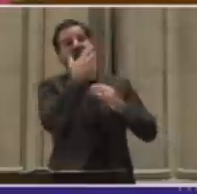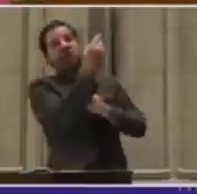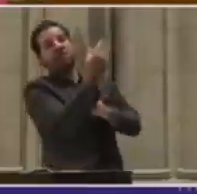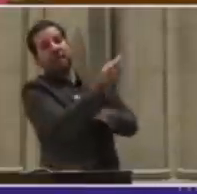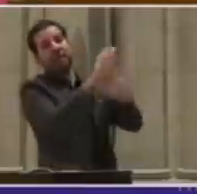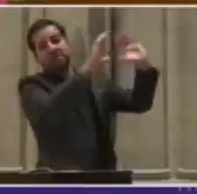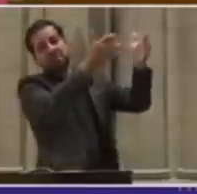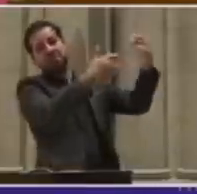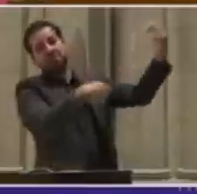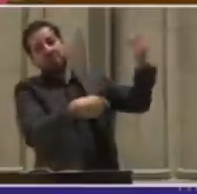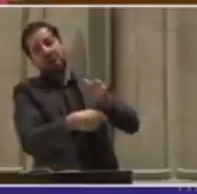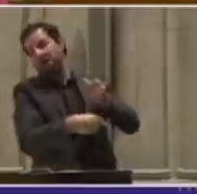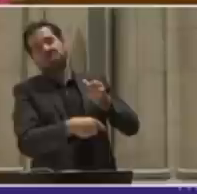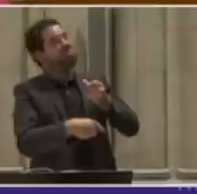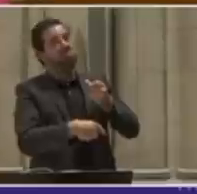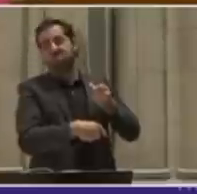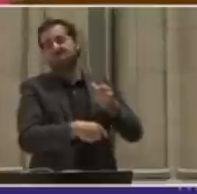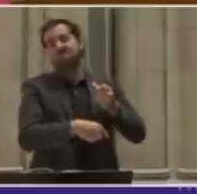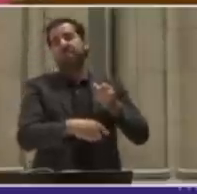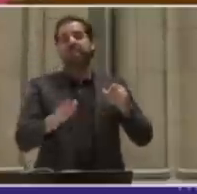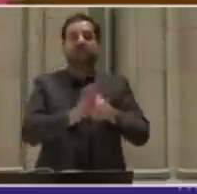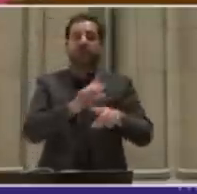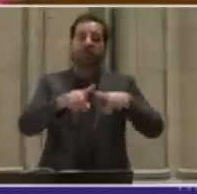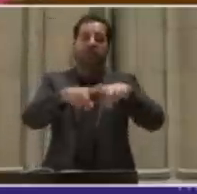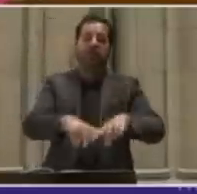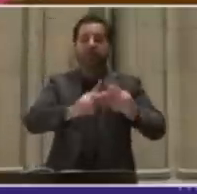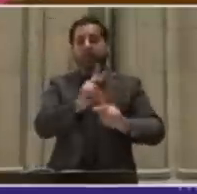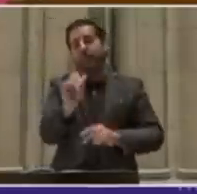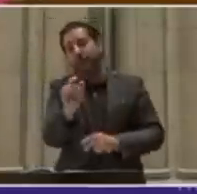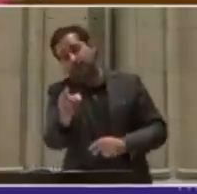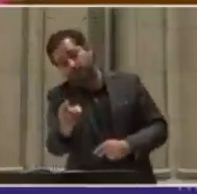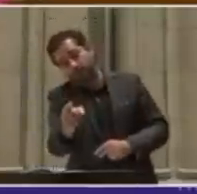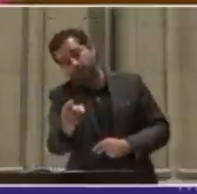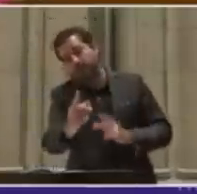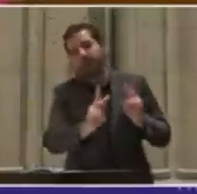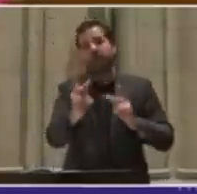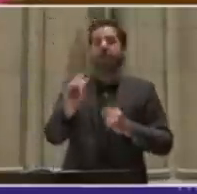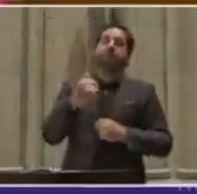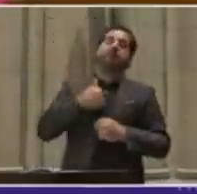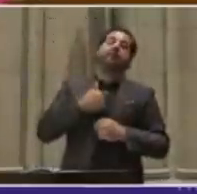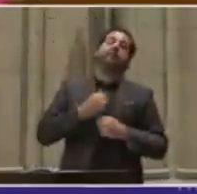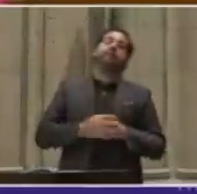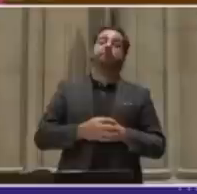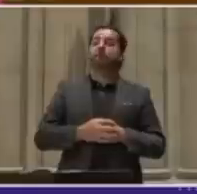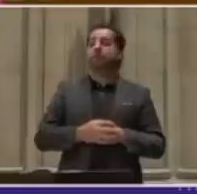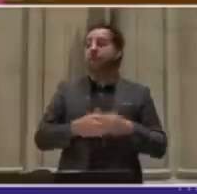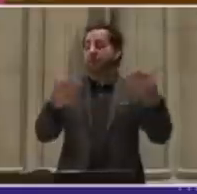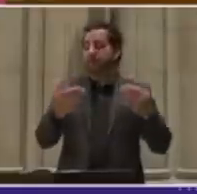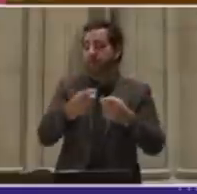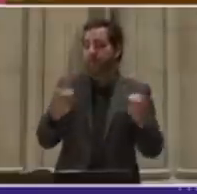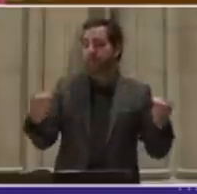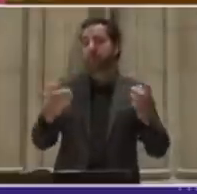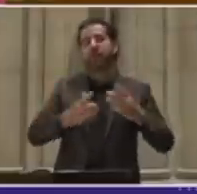outside sources. It is completely dependent on people like you and people like me. I invite you to be